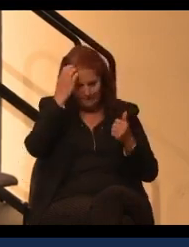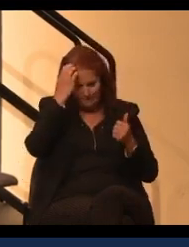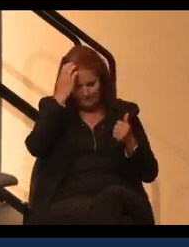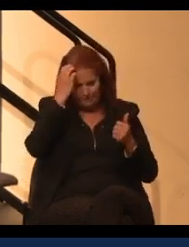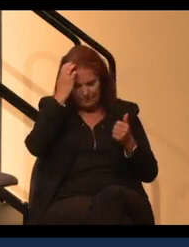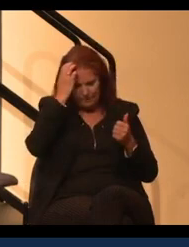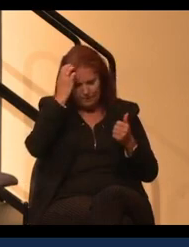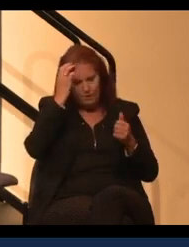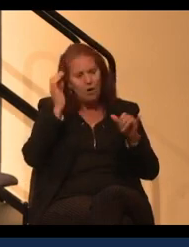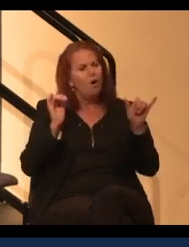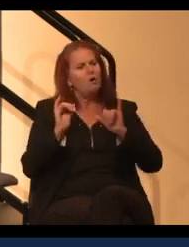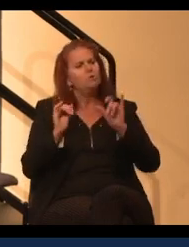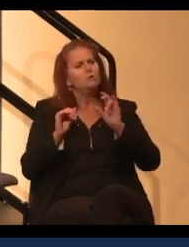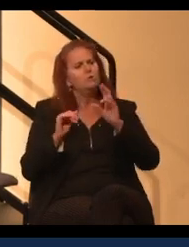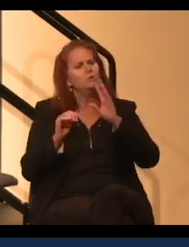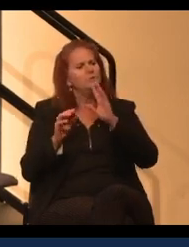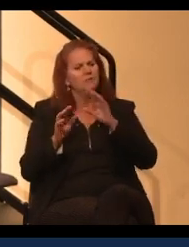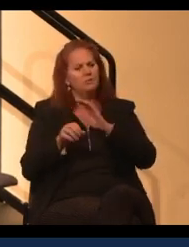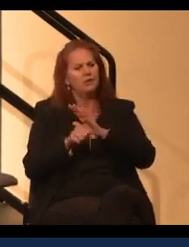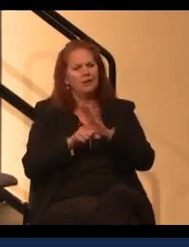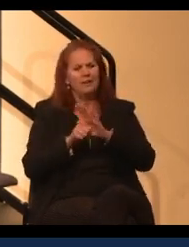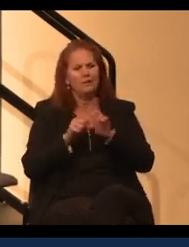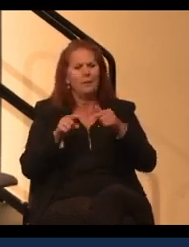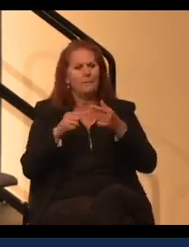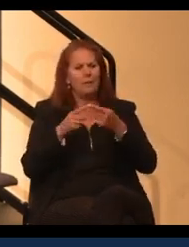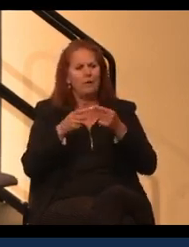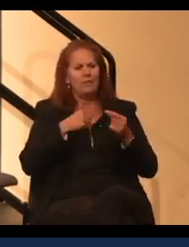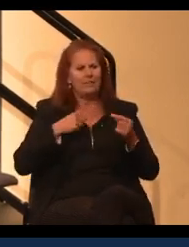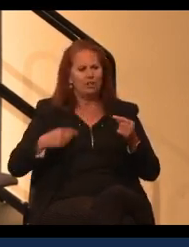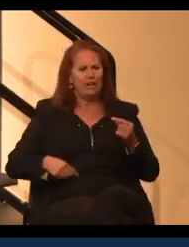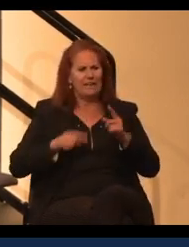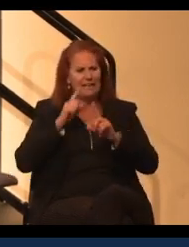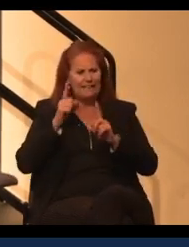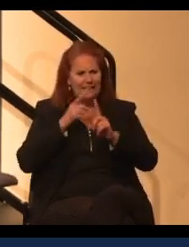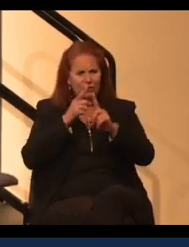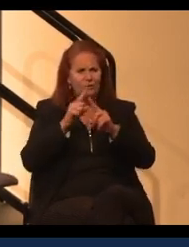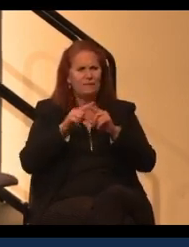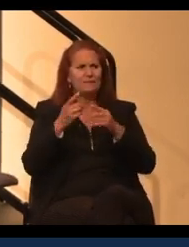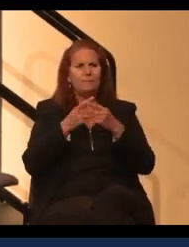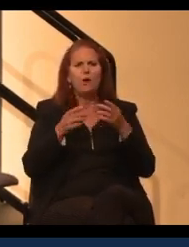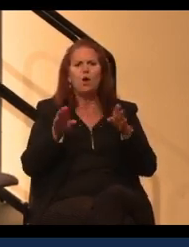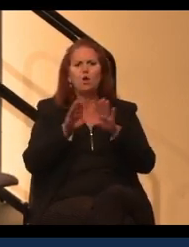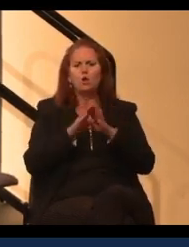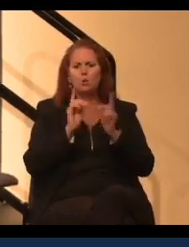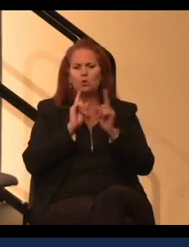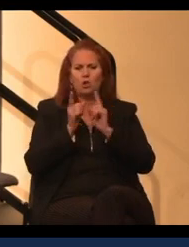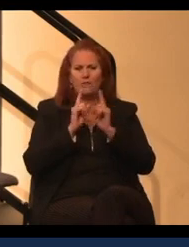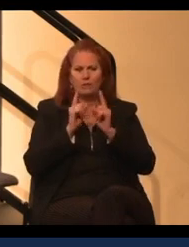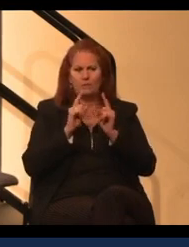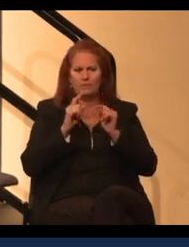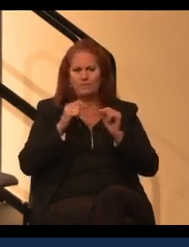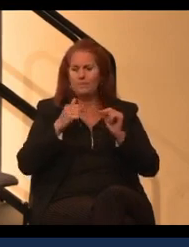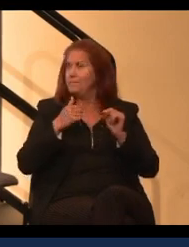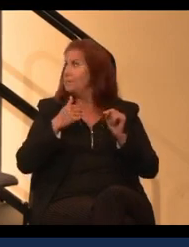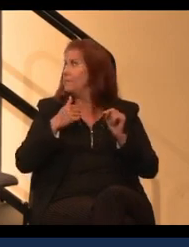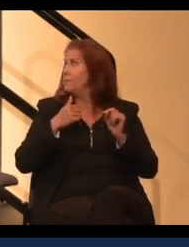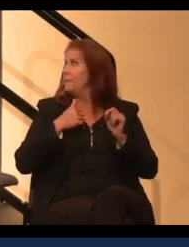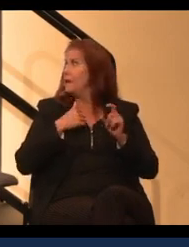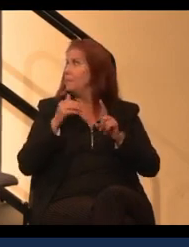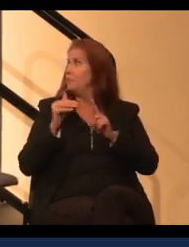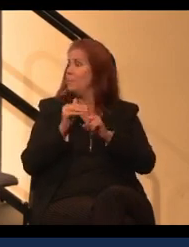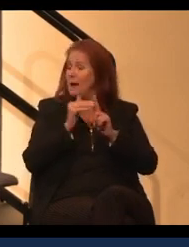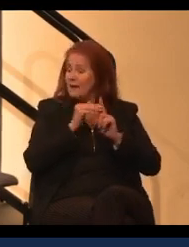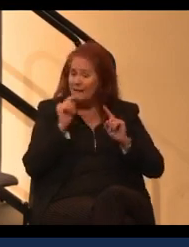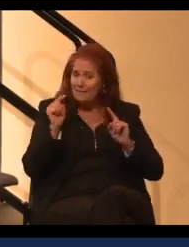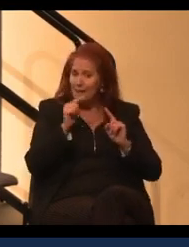There's also been, I didn't talk enough about the China initiative, but there also have been some close conversations with Chinese scientists and reminding them